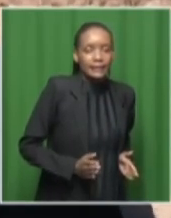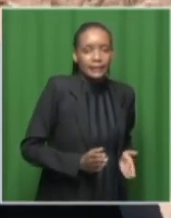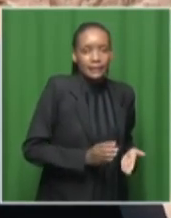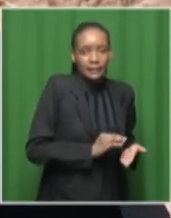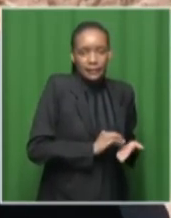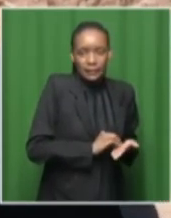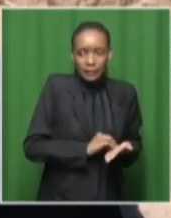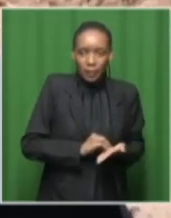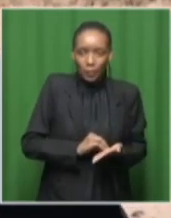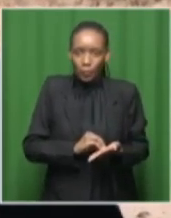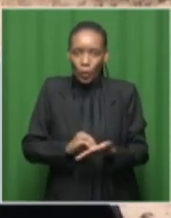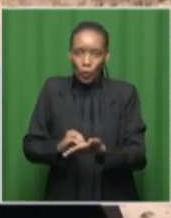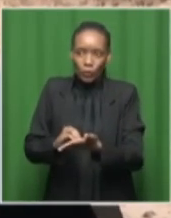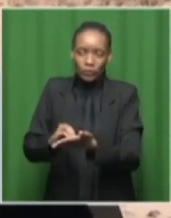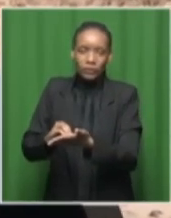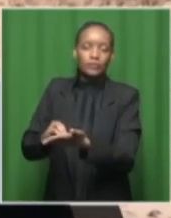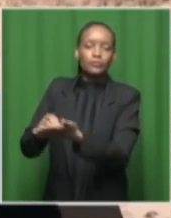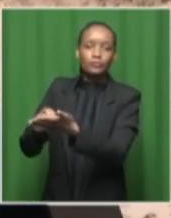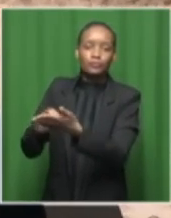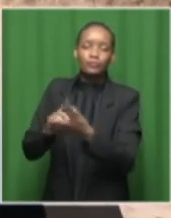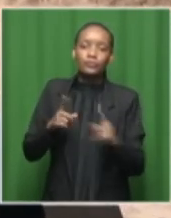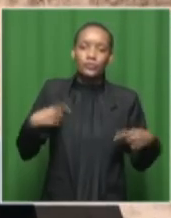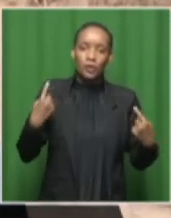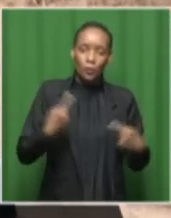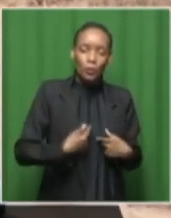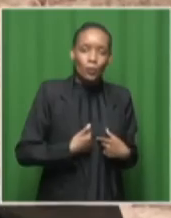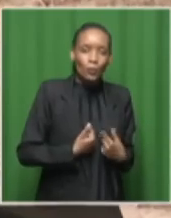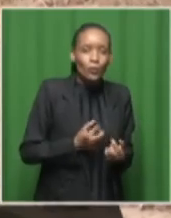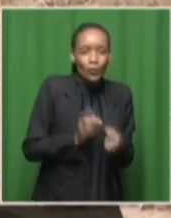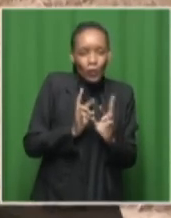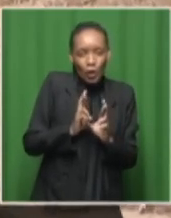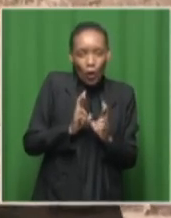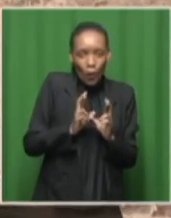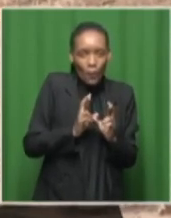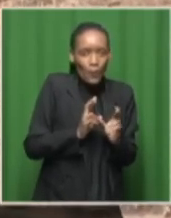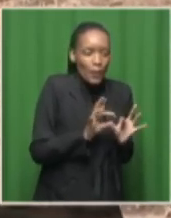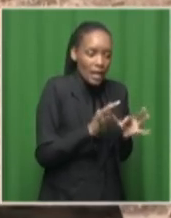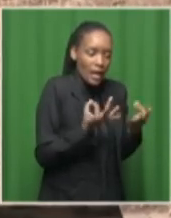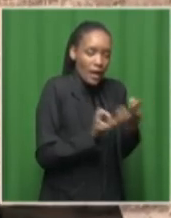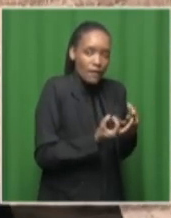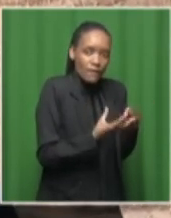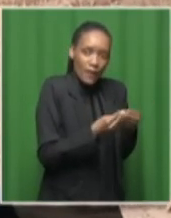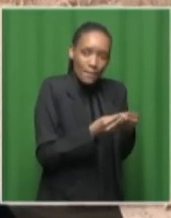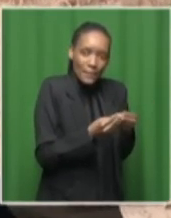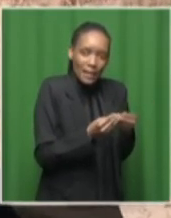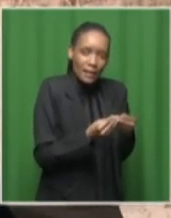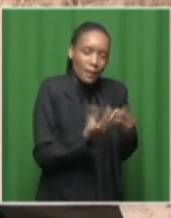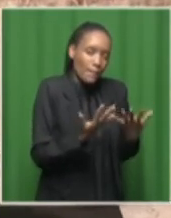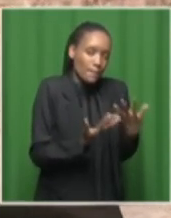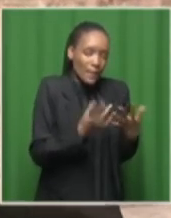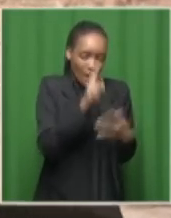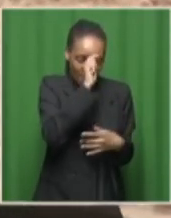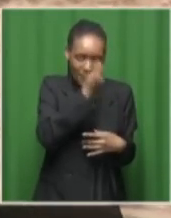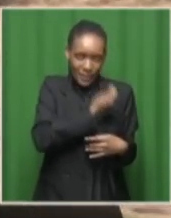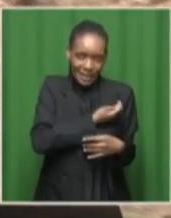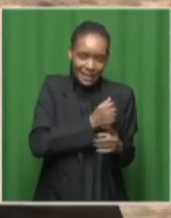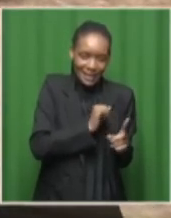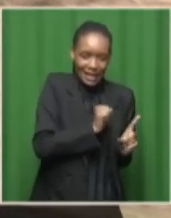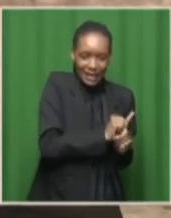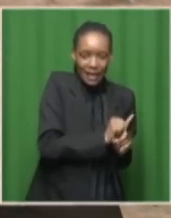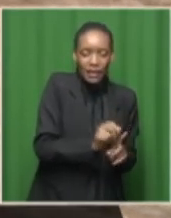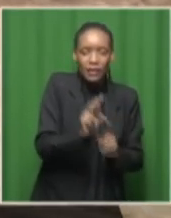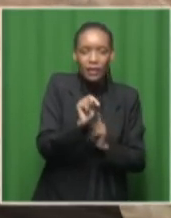the close family members. We were hoping that we will get an opportunity to speak to his son, Ntuthuko